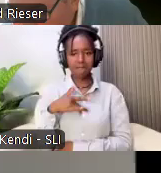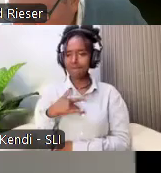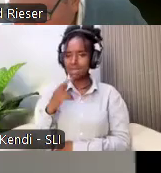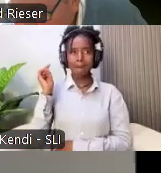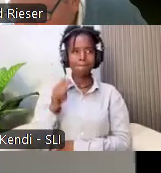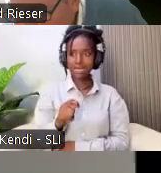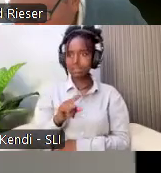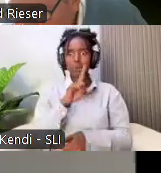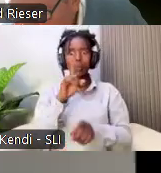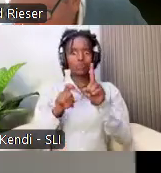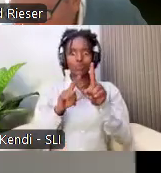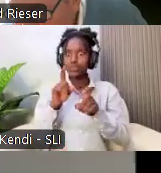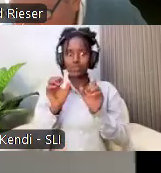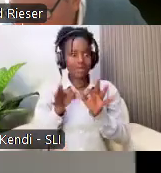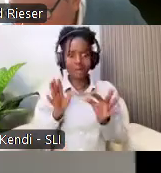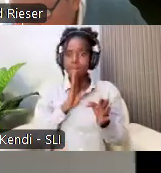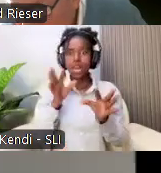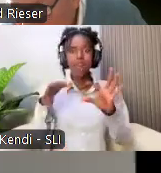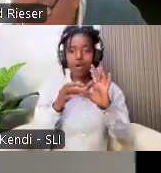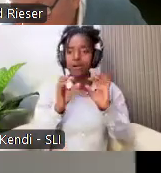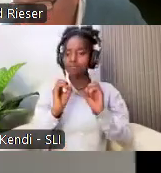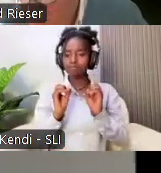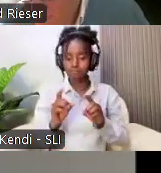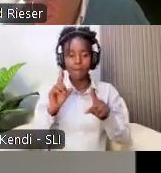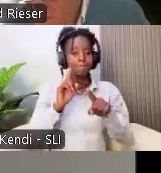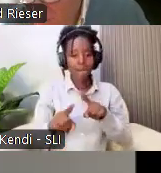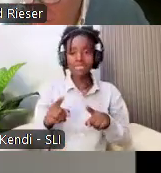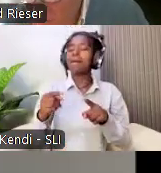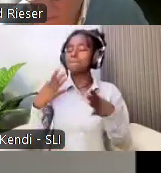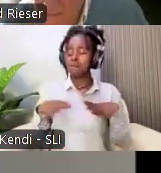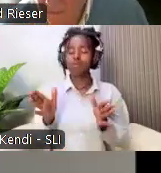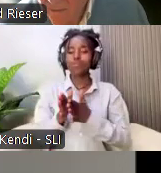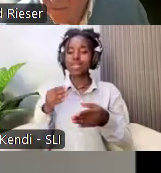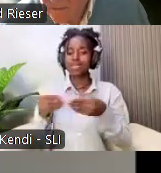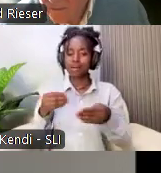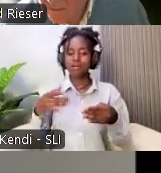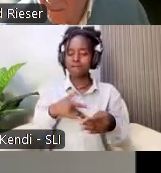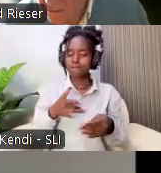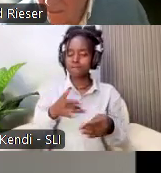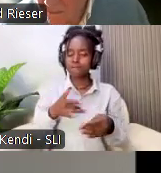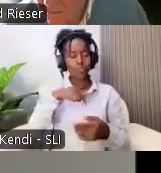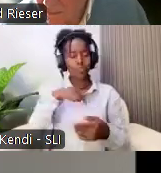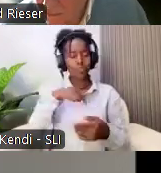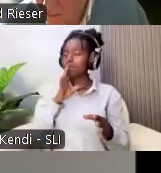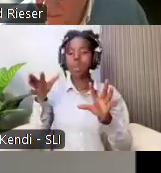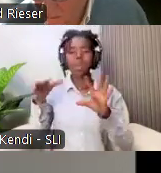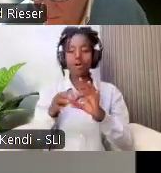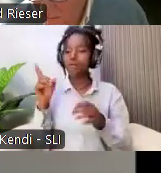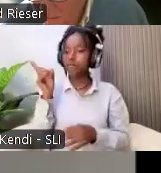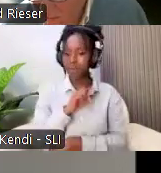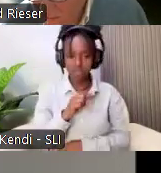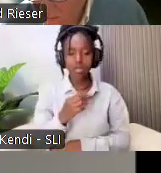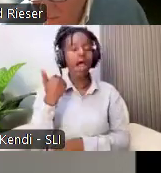question whether they belong because they know they do. To end off, I want to express